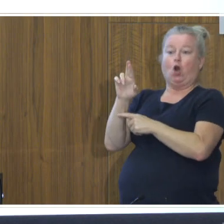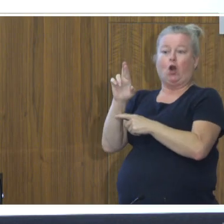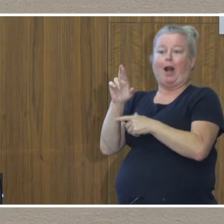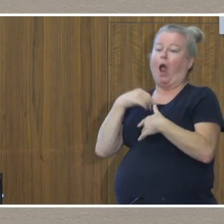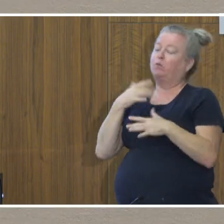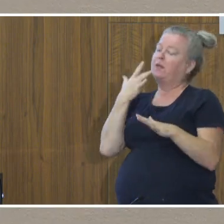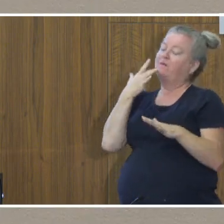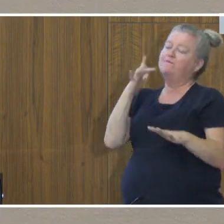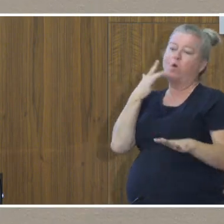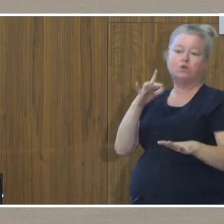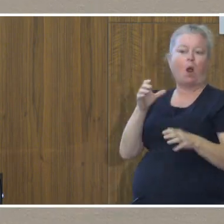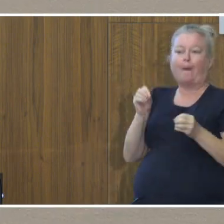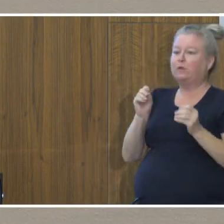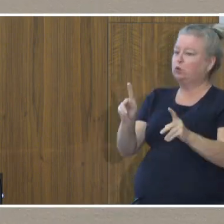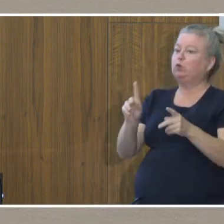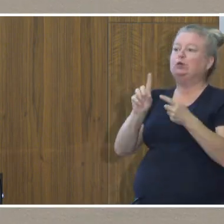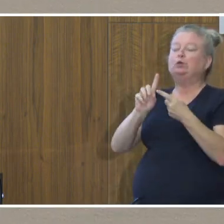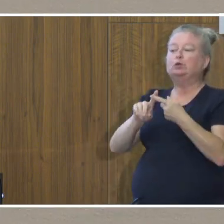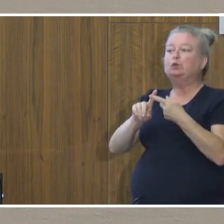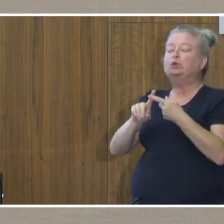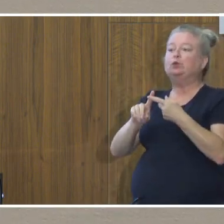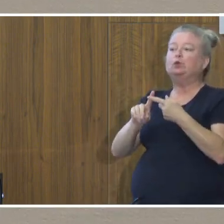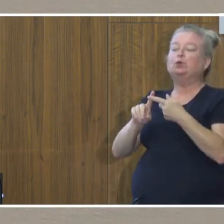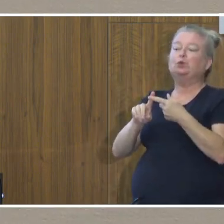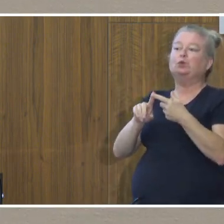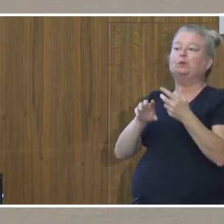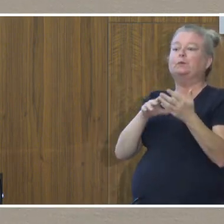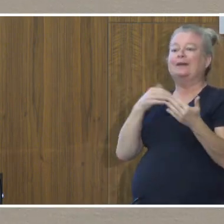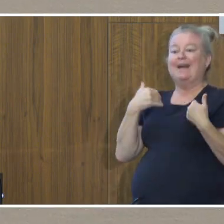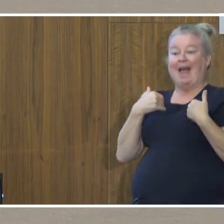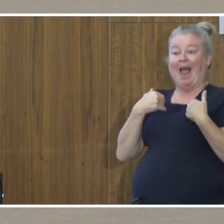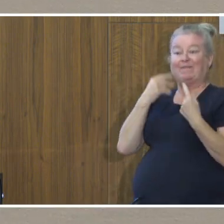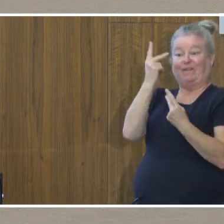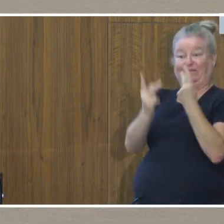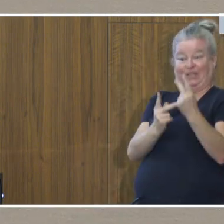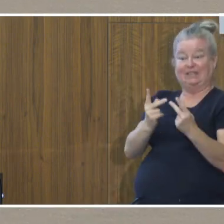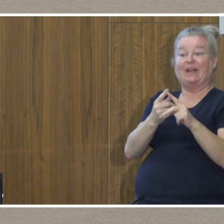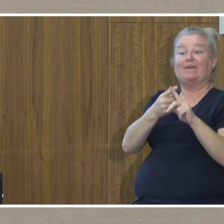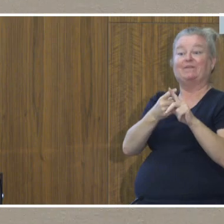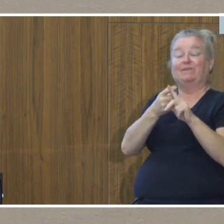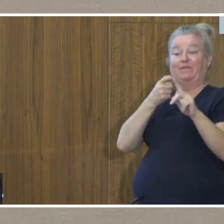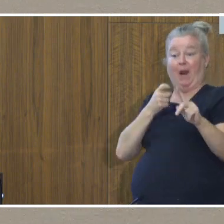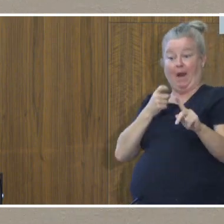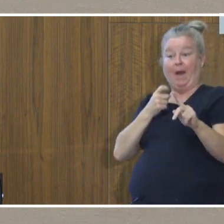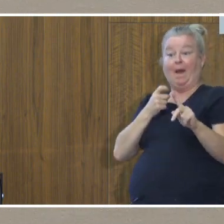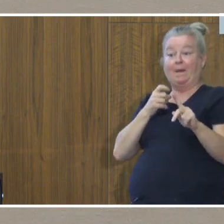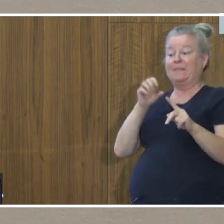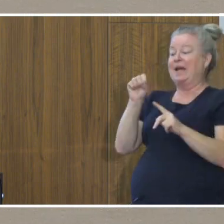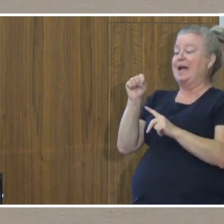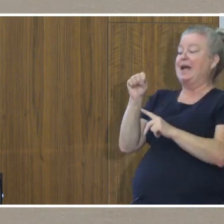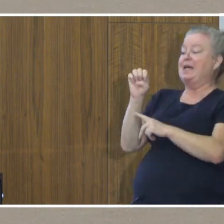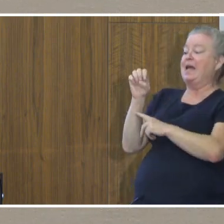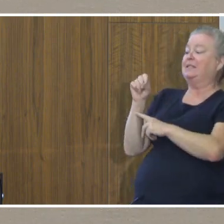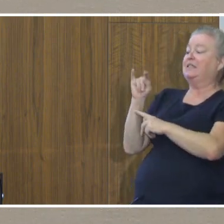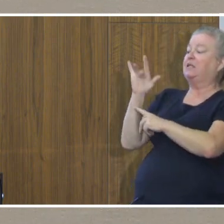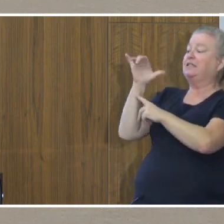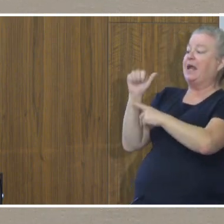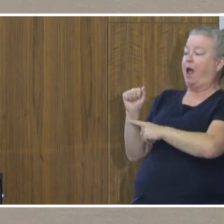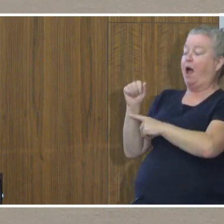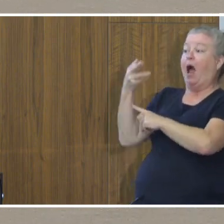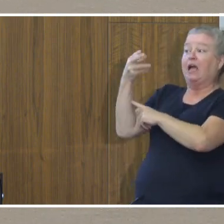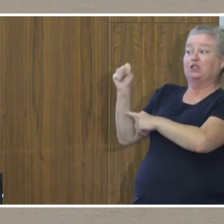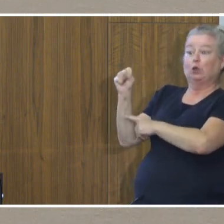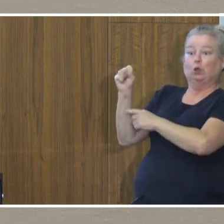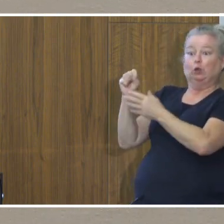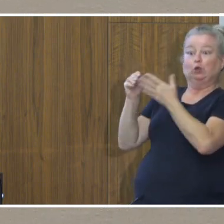fortunate opportunity to have a visit from a Estancia High School student who went on